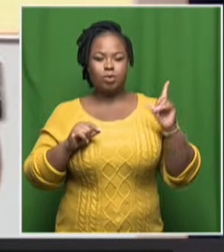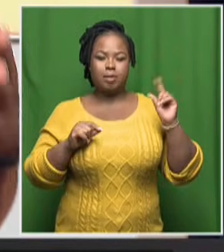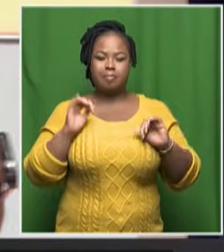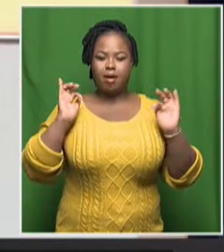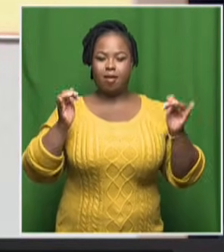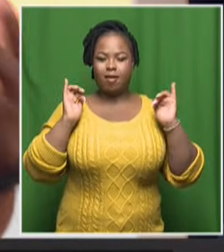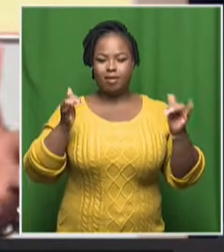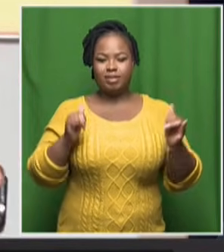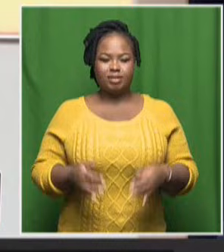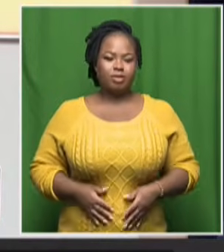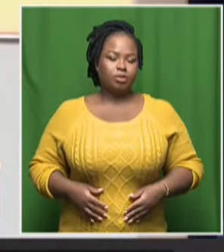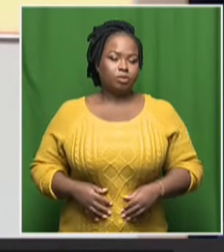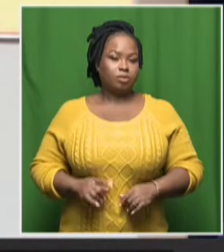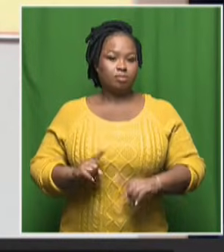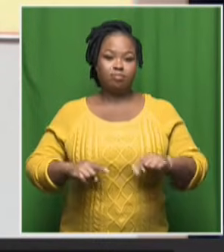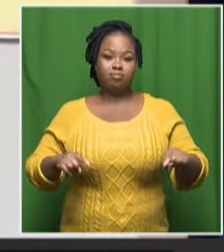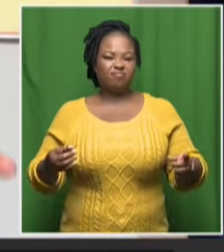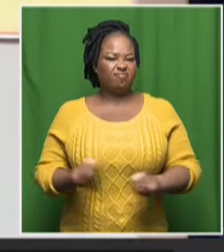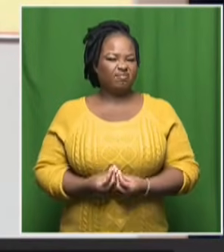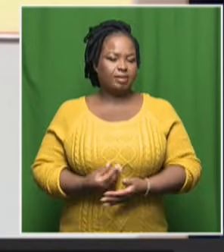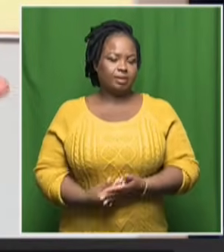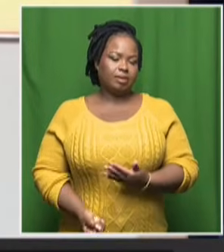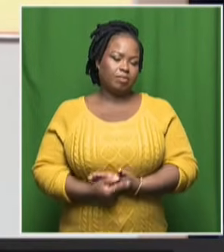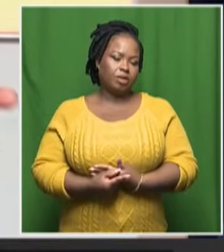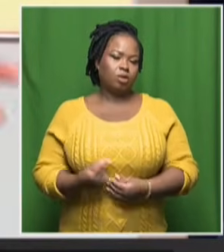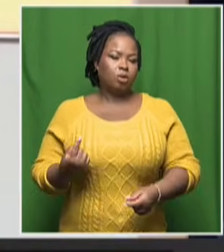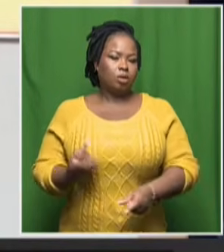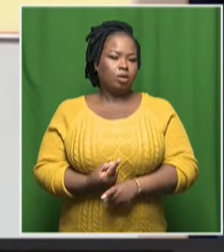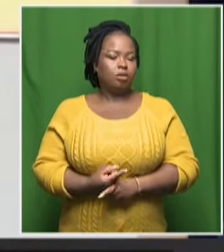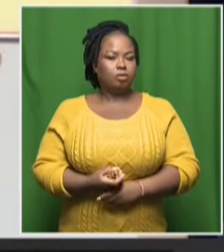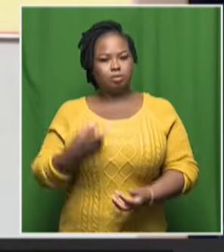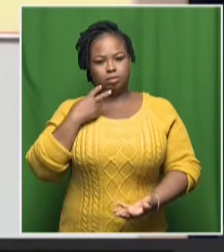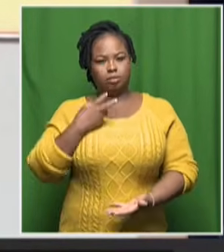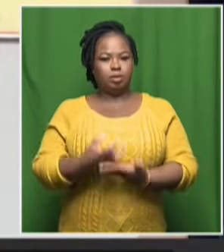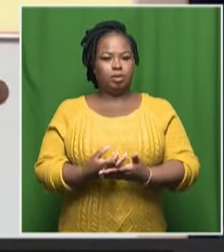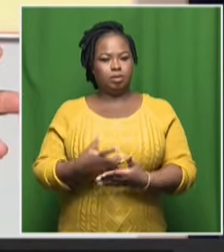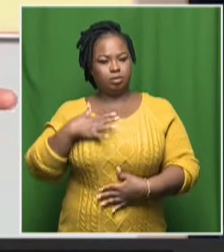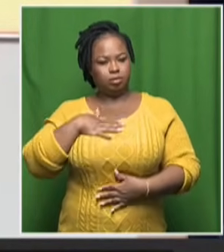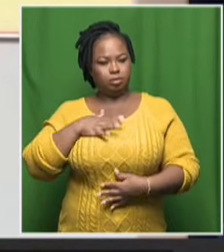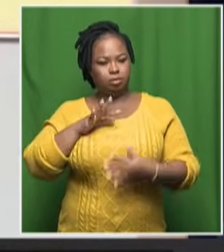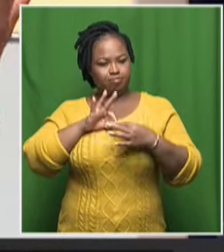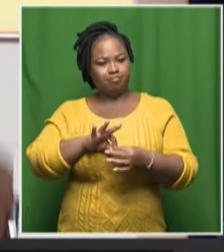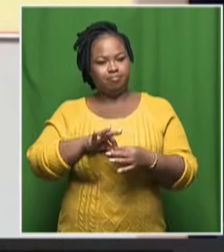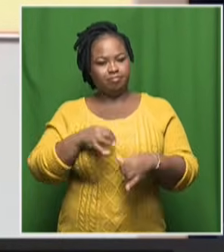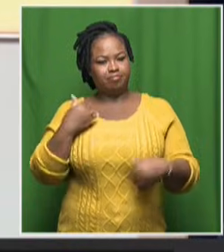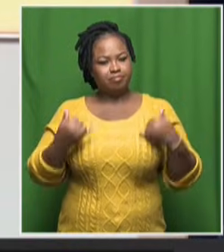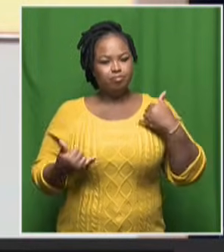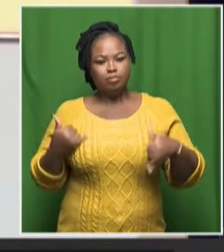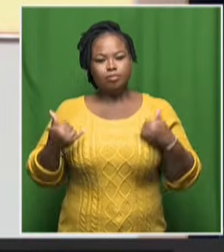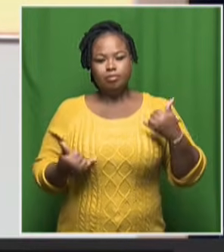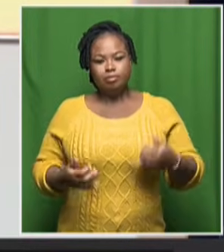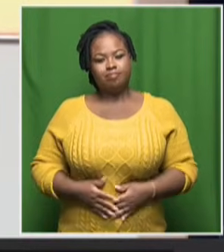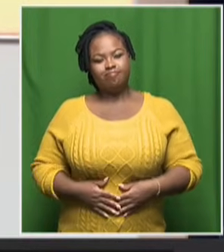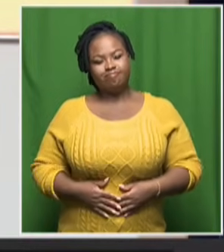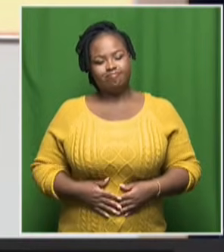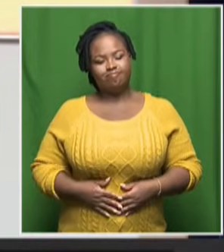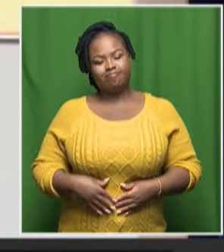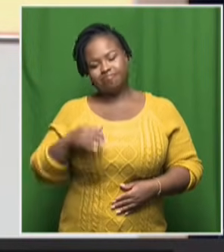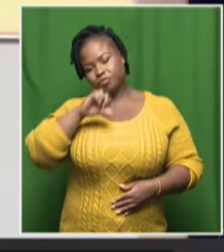There's always many acts that are happening. So you're always captivated, and, you know, you're always entertained. And I never get enough.